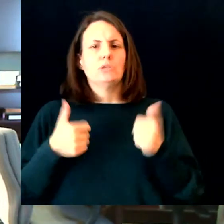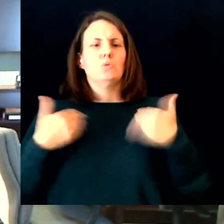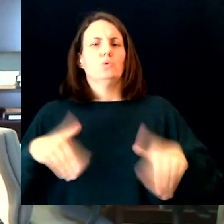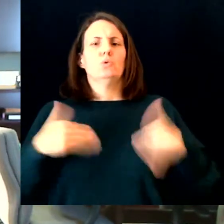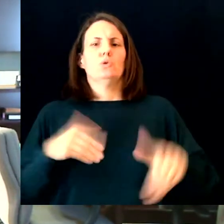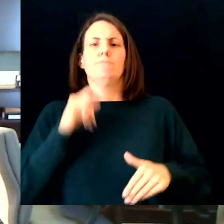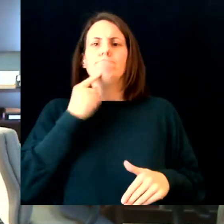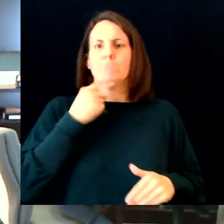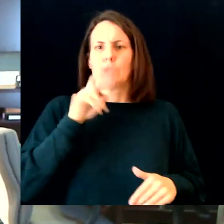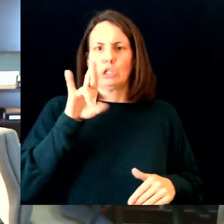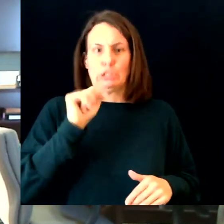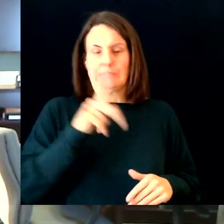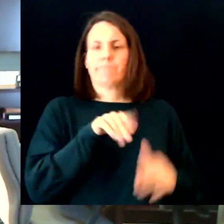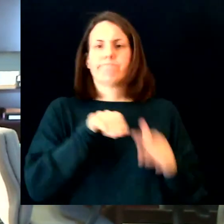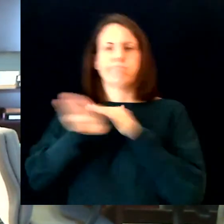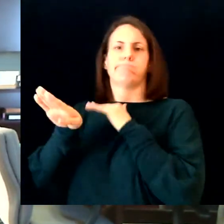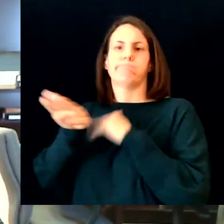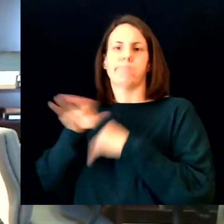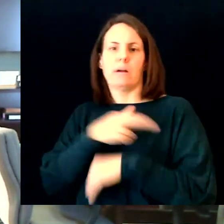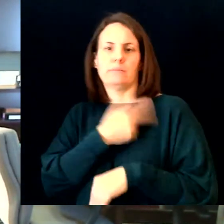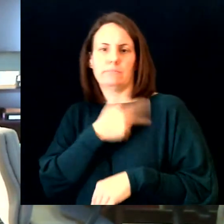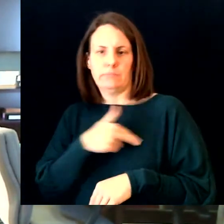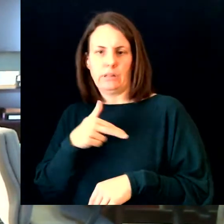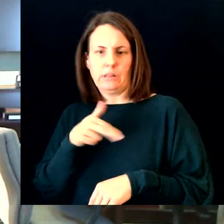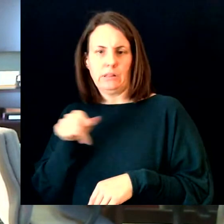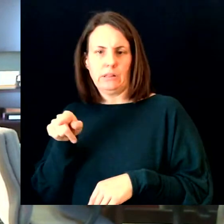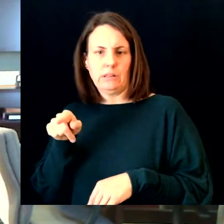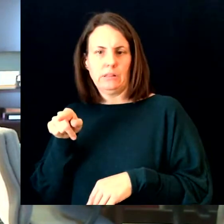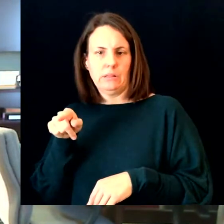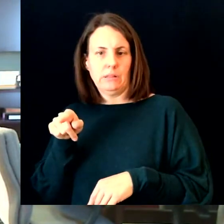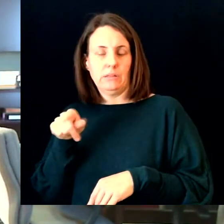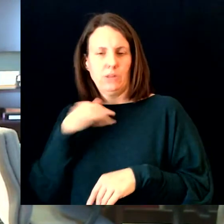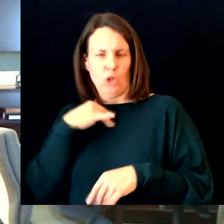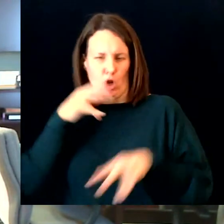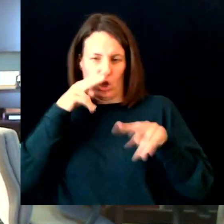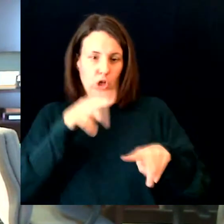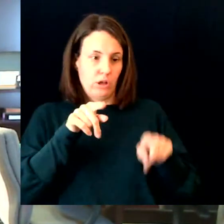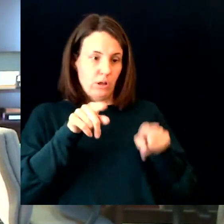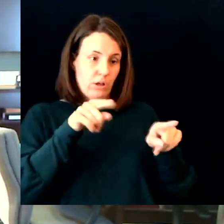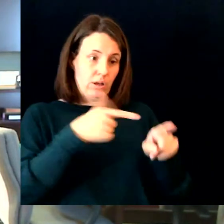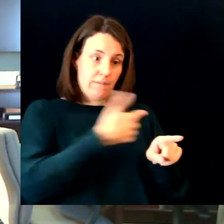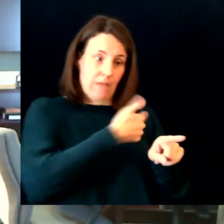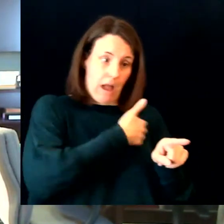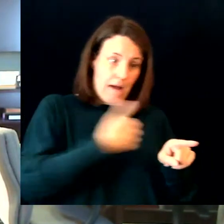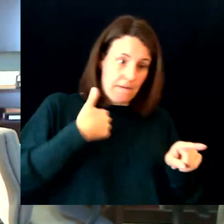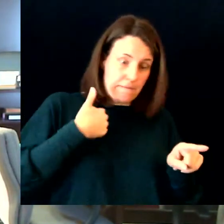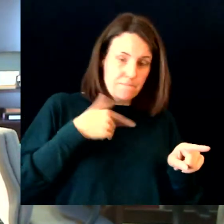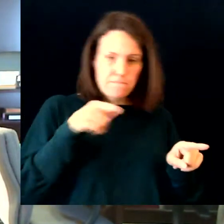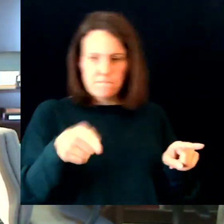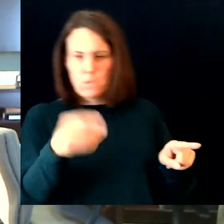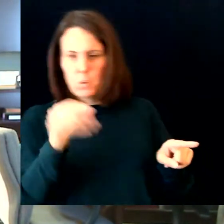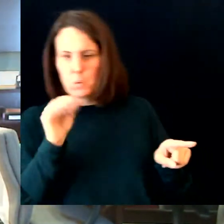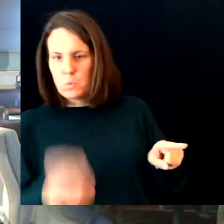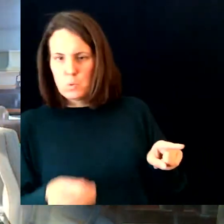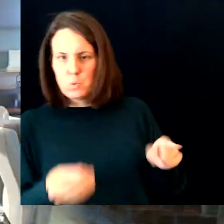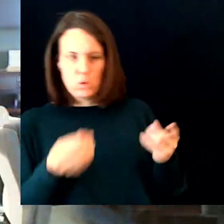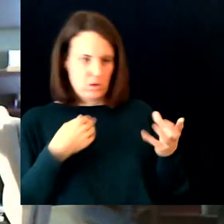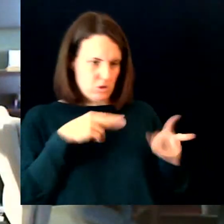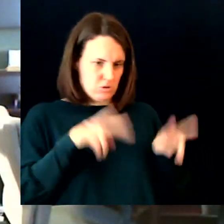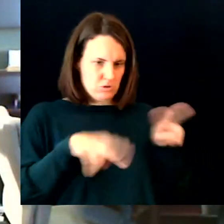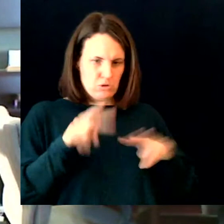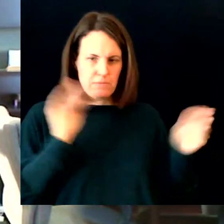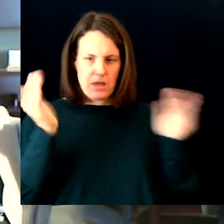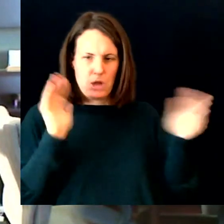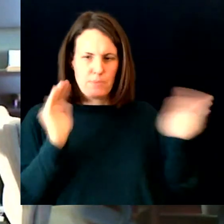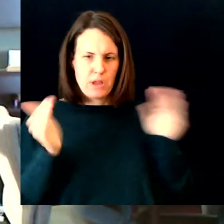as compared to if they are vaccinated against COVID-19 is we, as of our December data, are showing that those